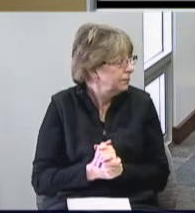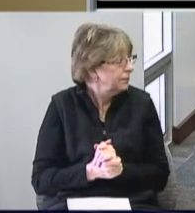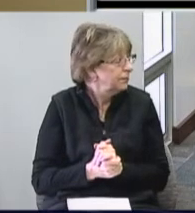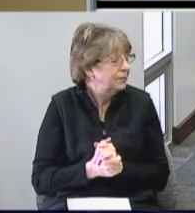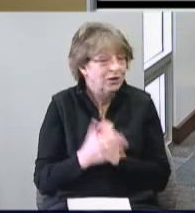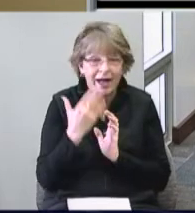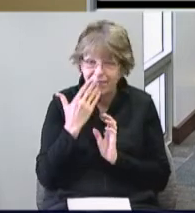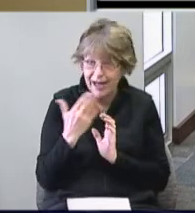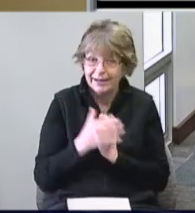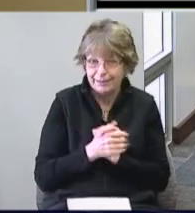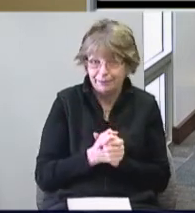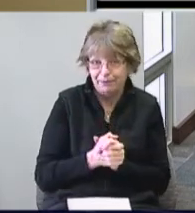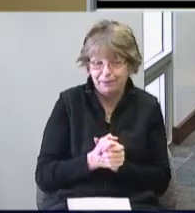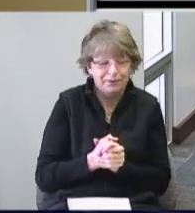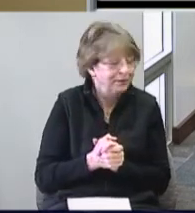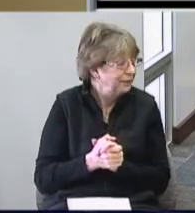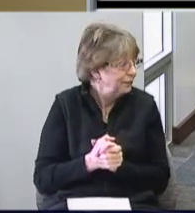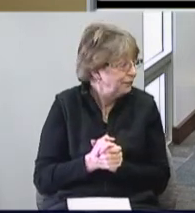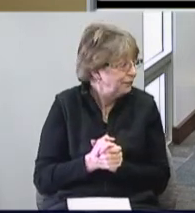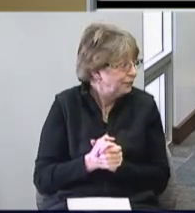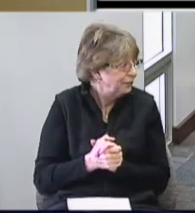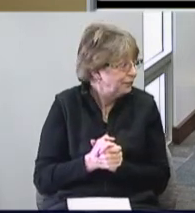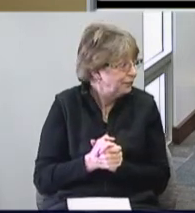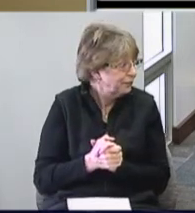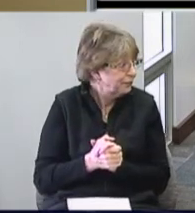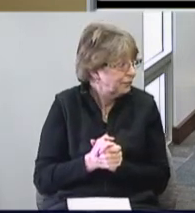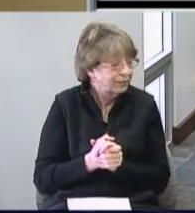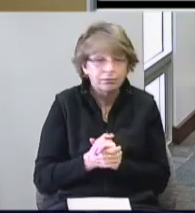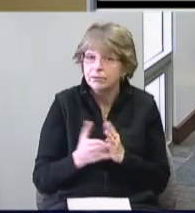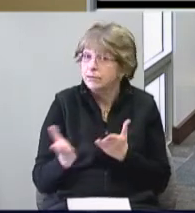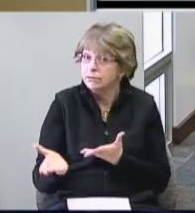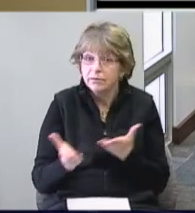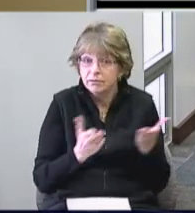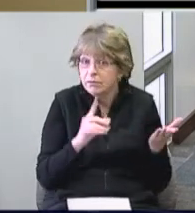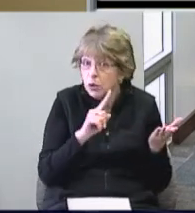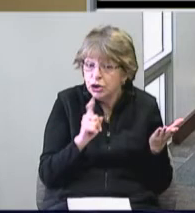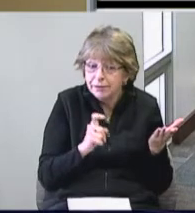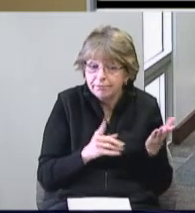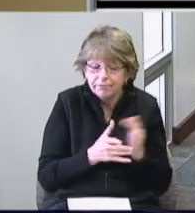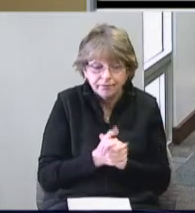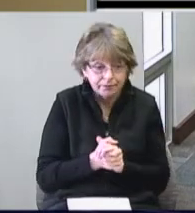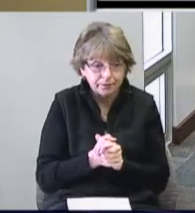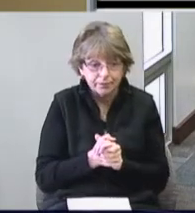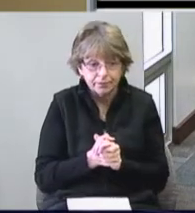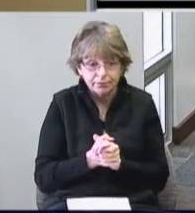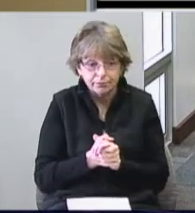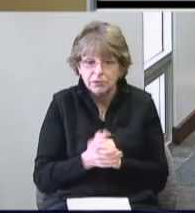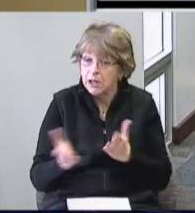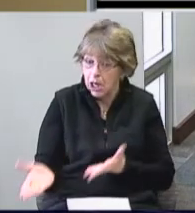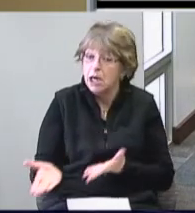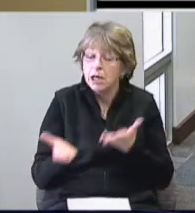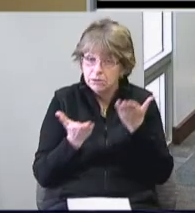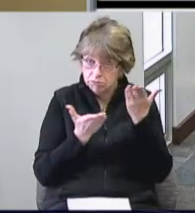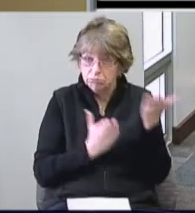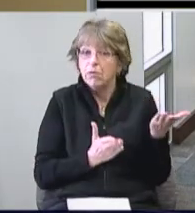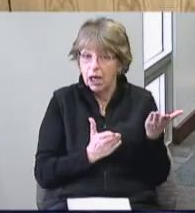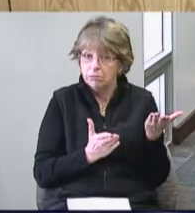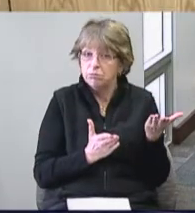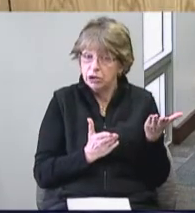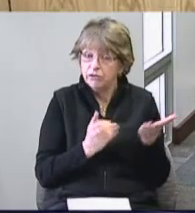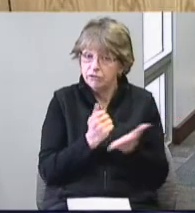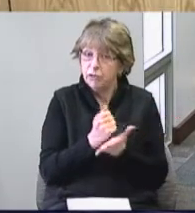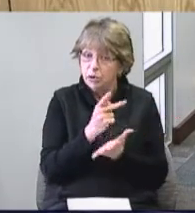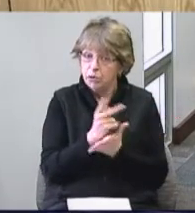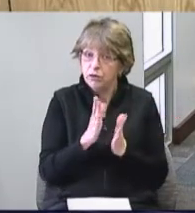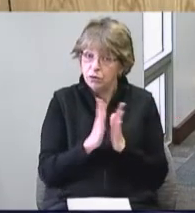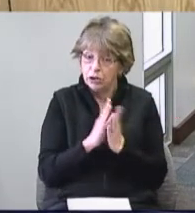Thanks, Ron. Thank you. Is there a motion? I'll make a motion, we approve the